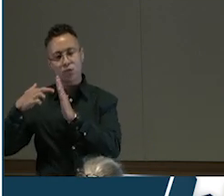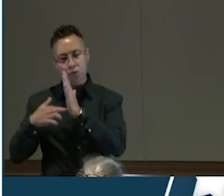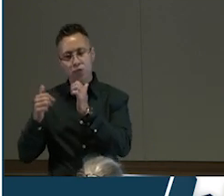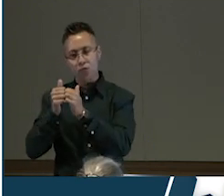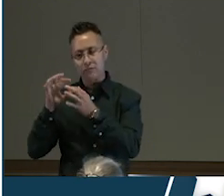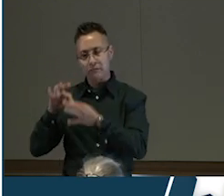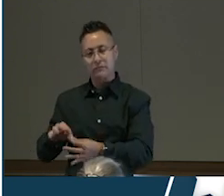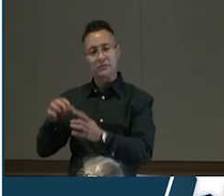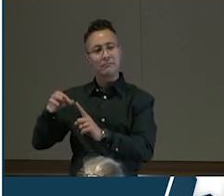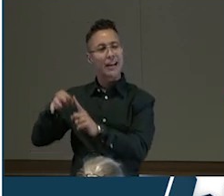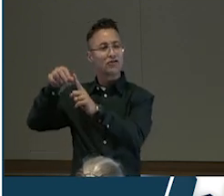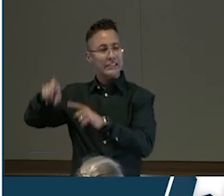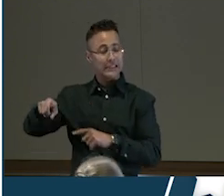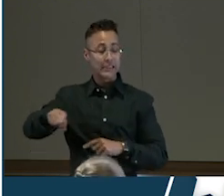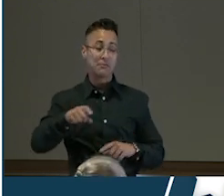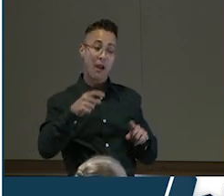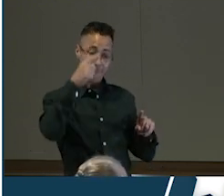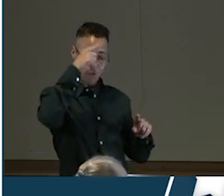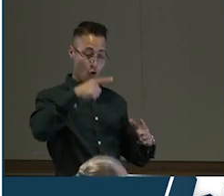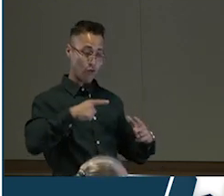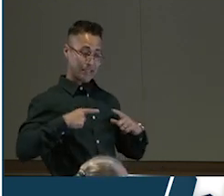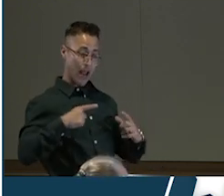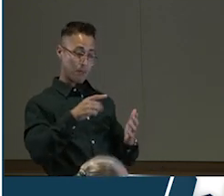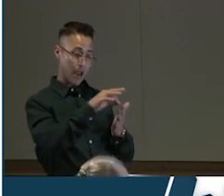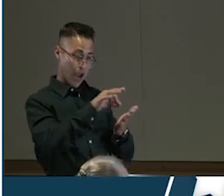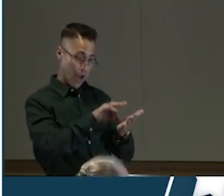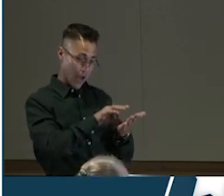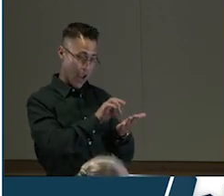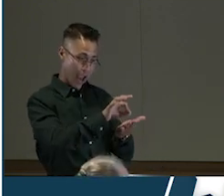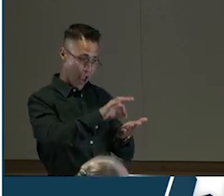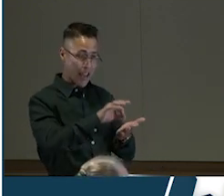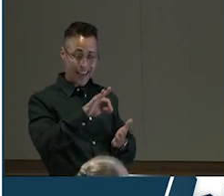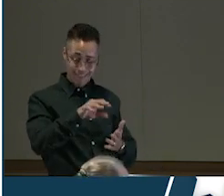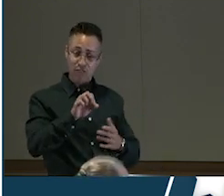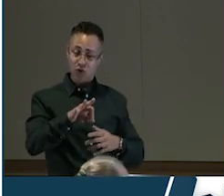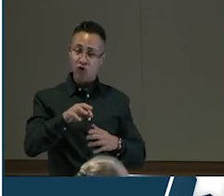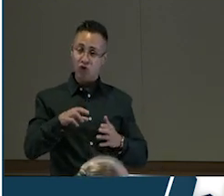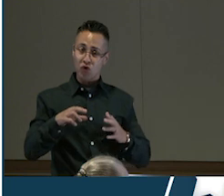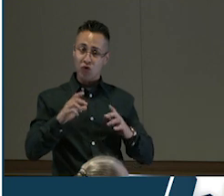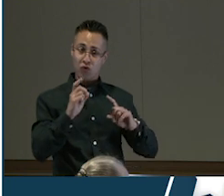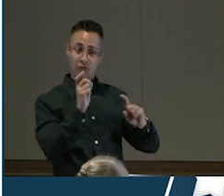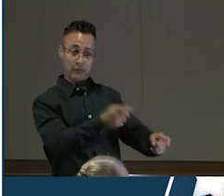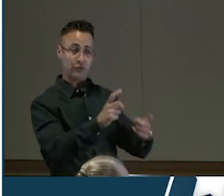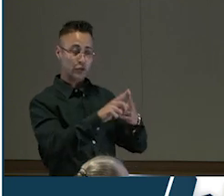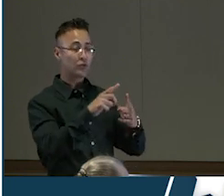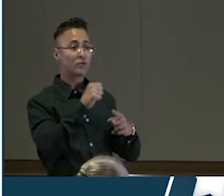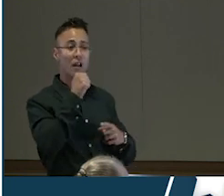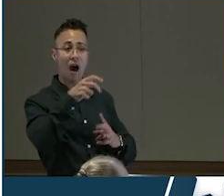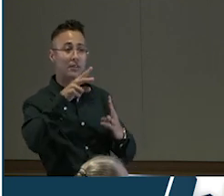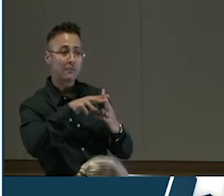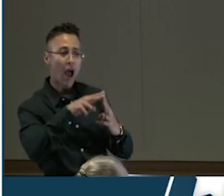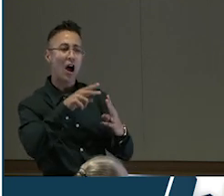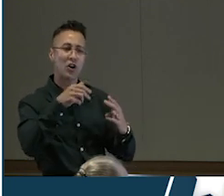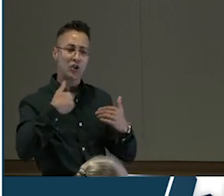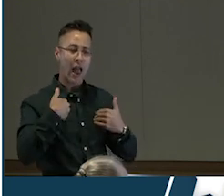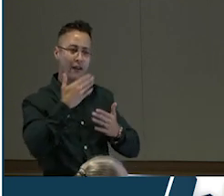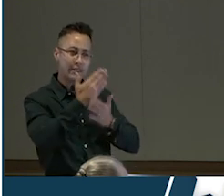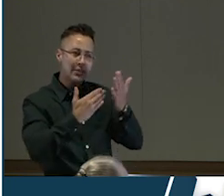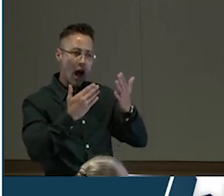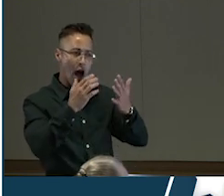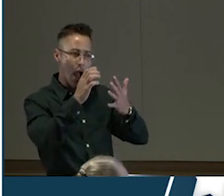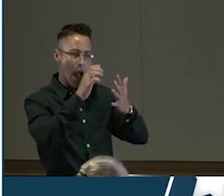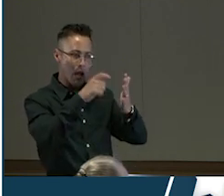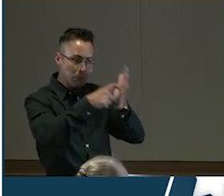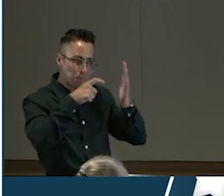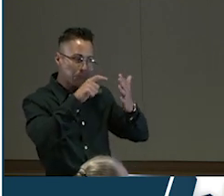on retirement accounts where if you leave it to a non-spouse, you have to spend it in 10 years. There's some ways around that inside the special needs